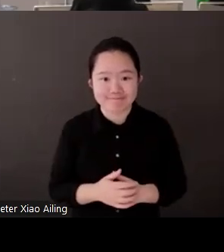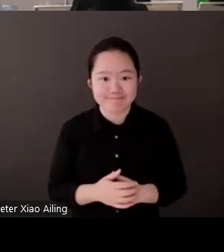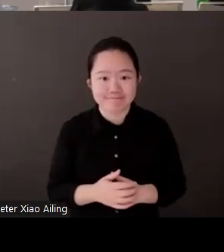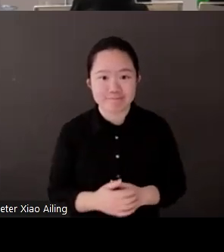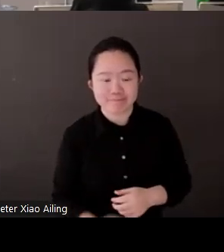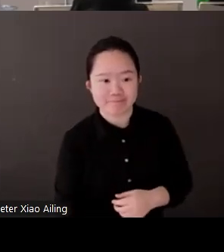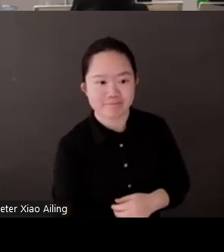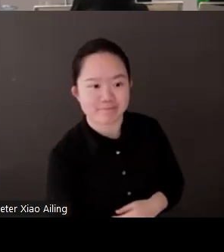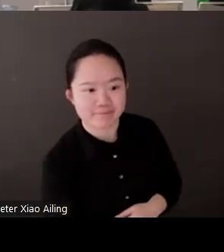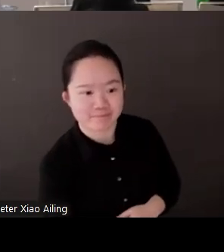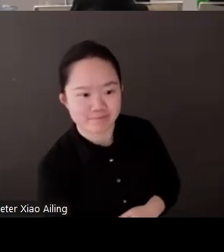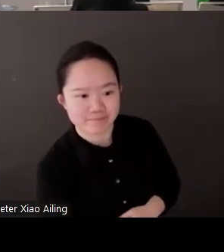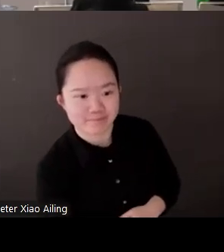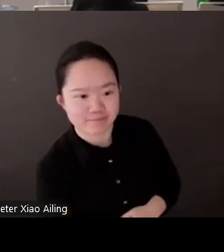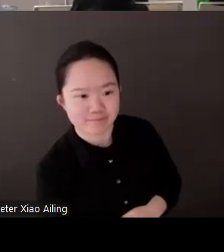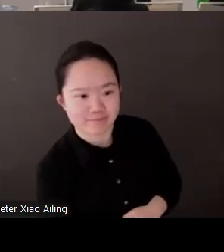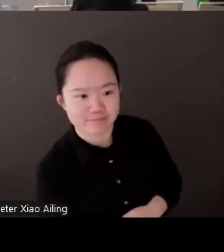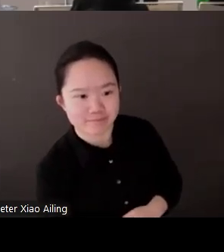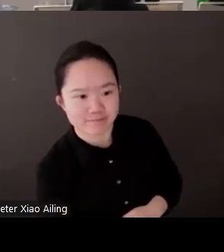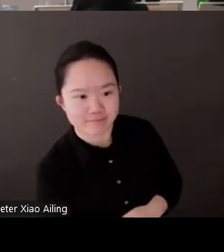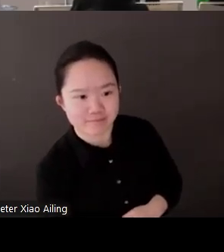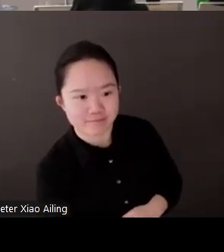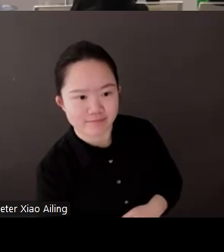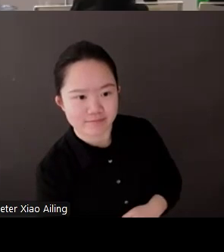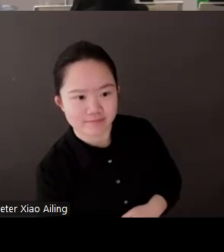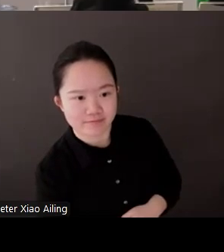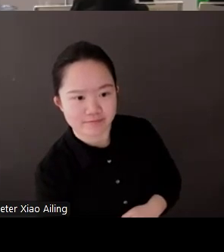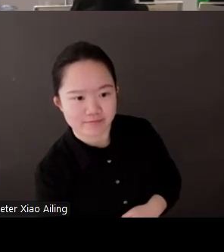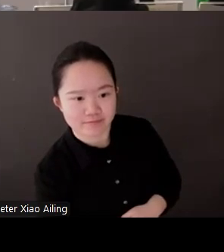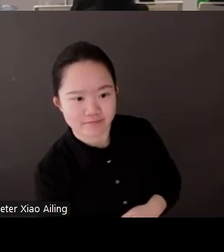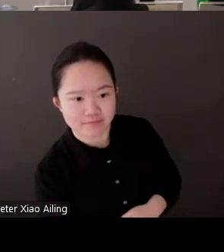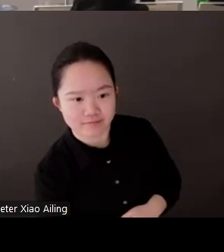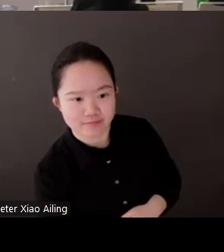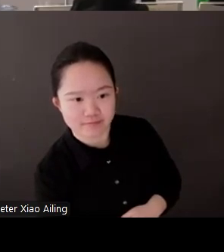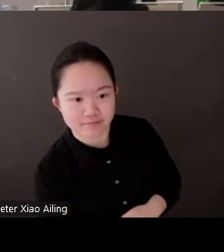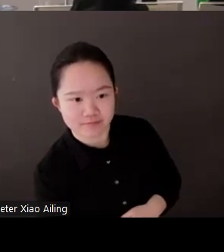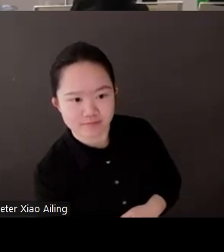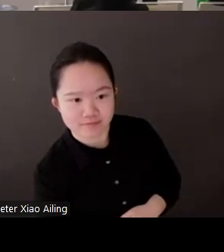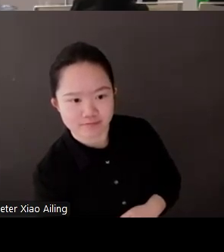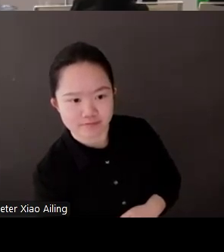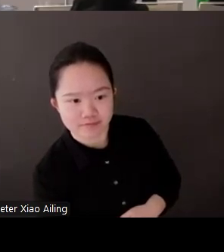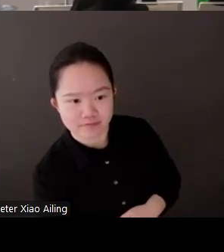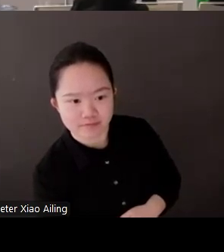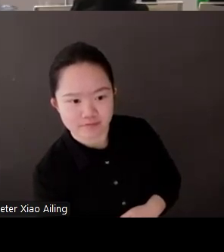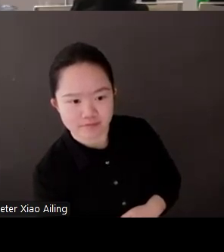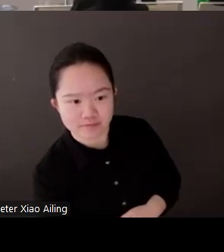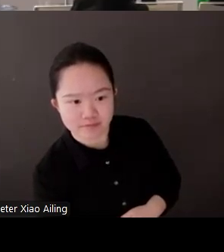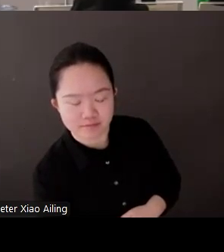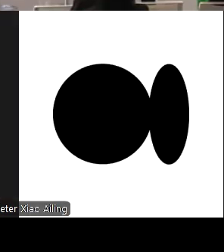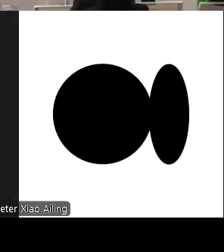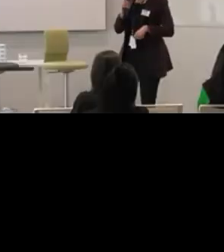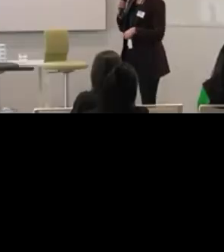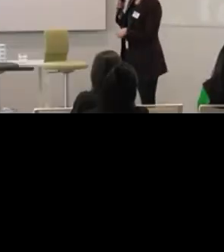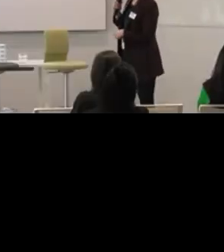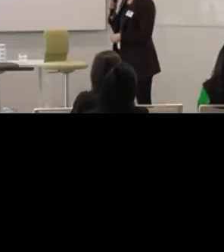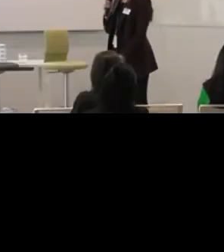like IAAP can come in. So for me, it was a game changer. I was very alone in Gothenburg, like